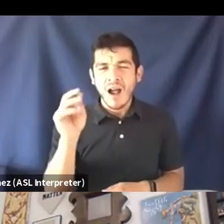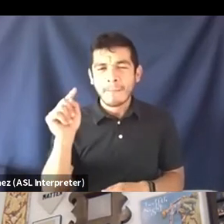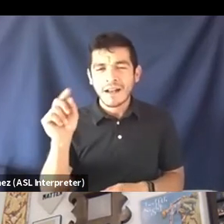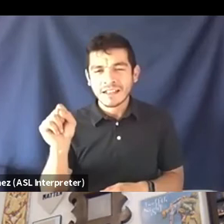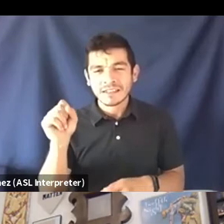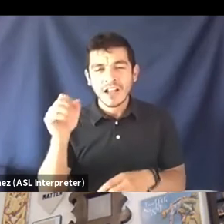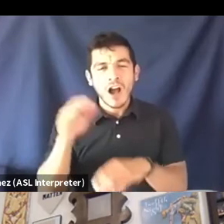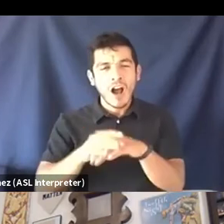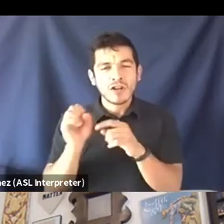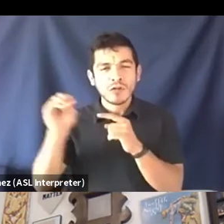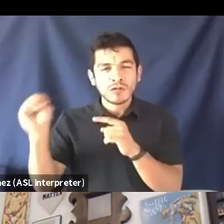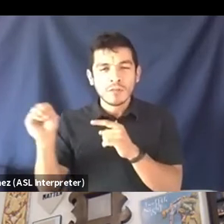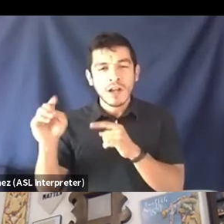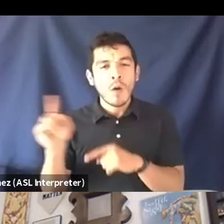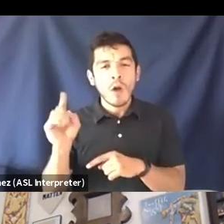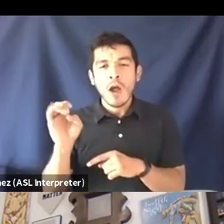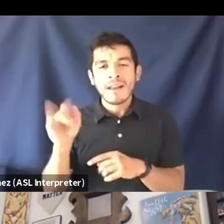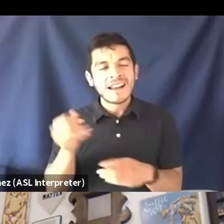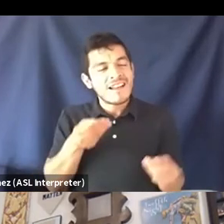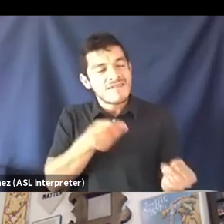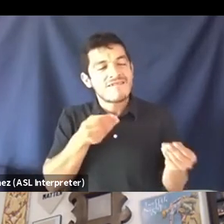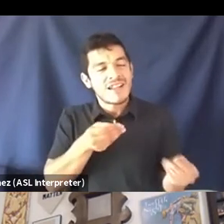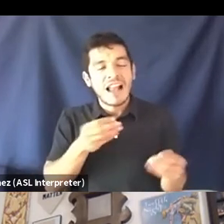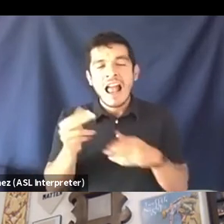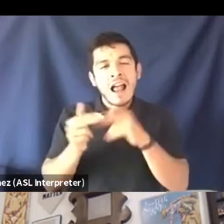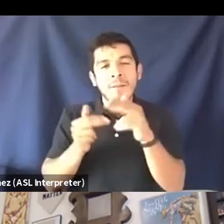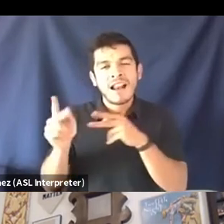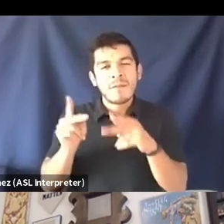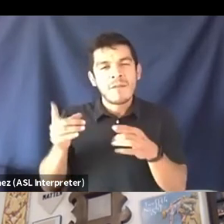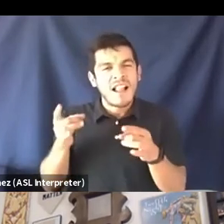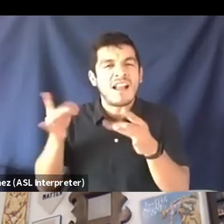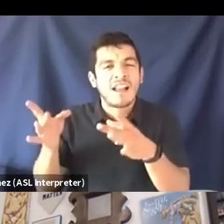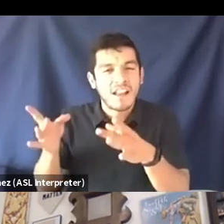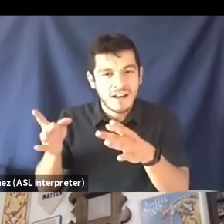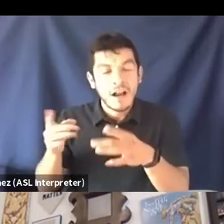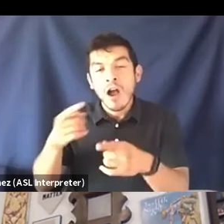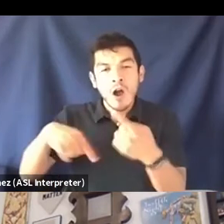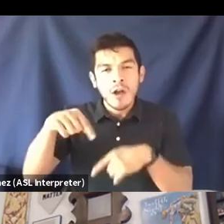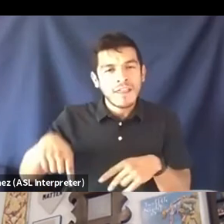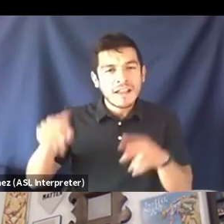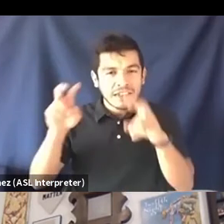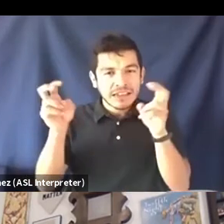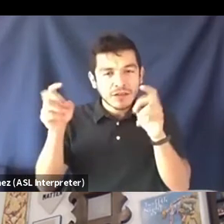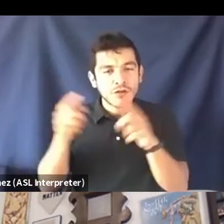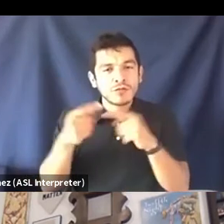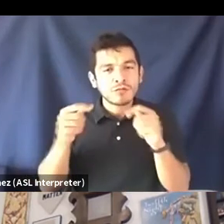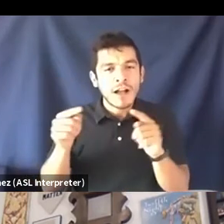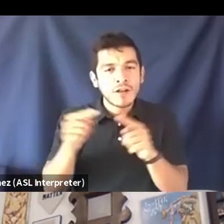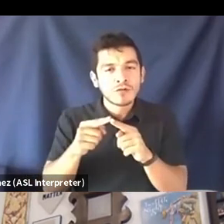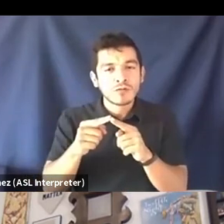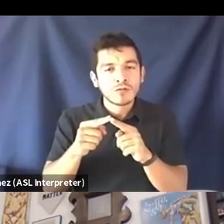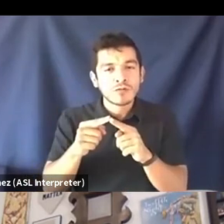right? Where the media is sort of building a frenzy around this issue to try to